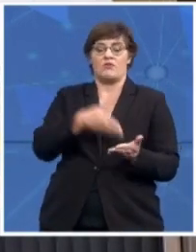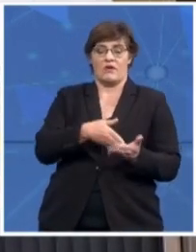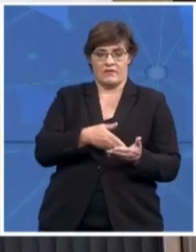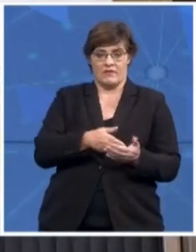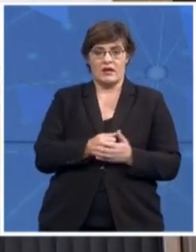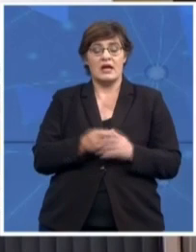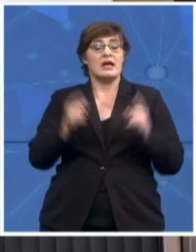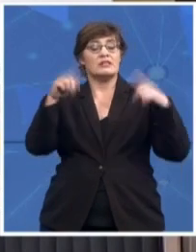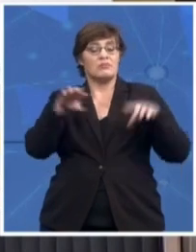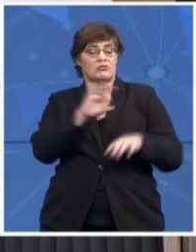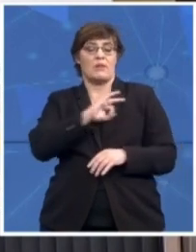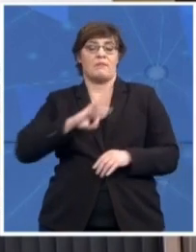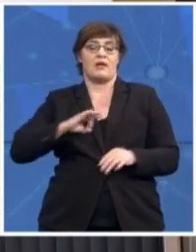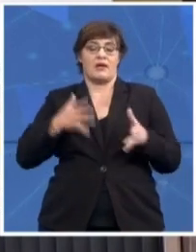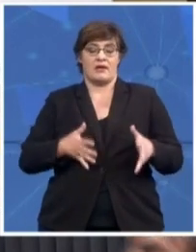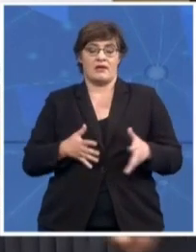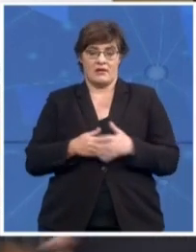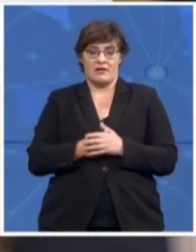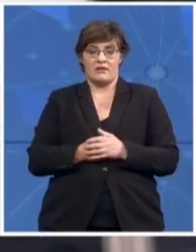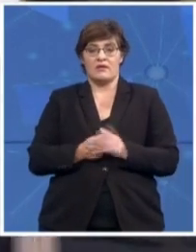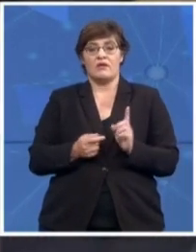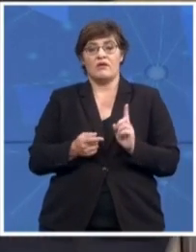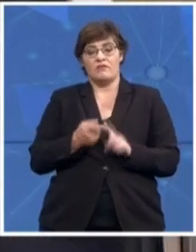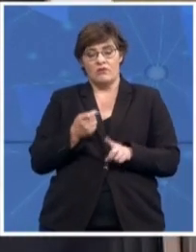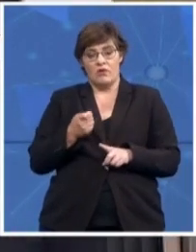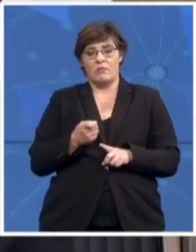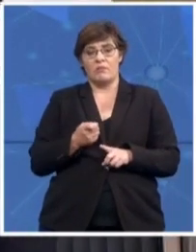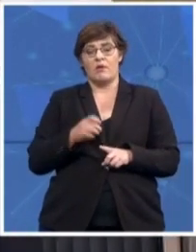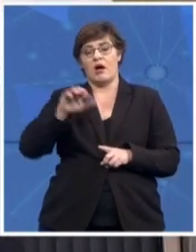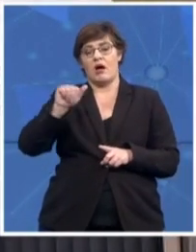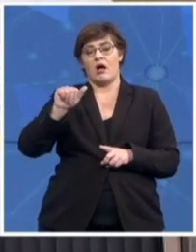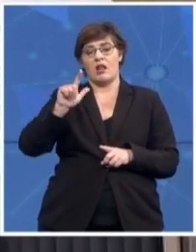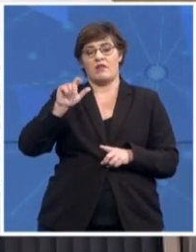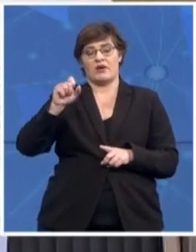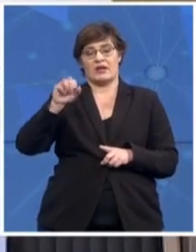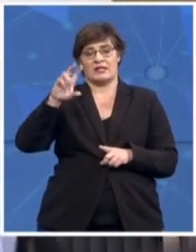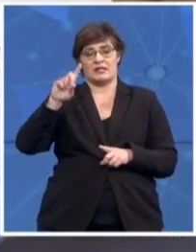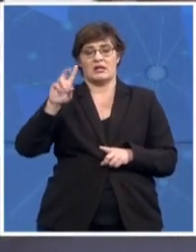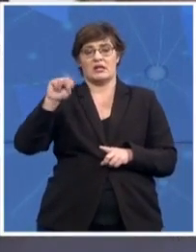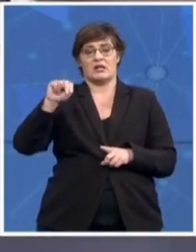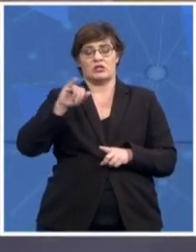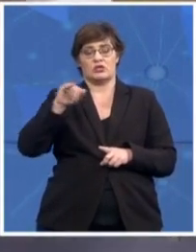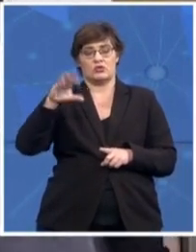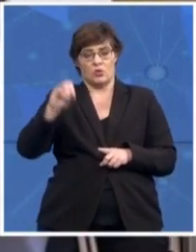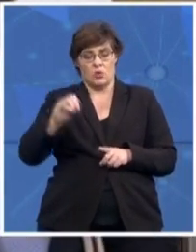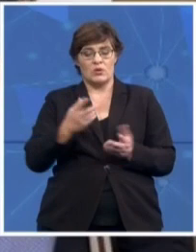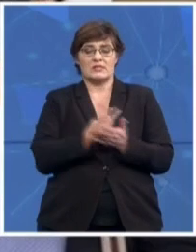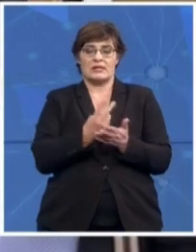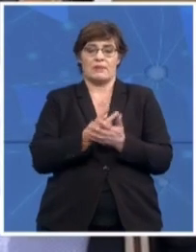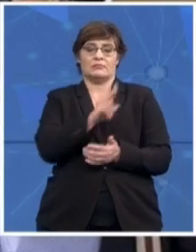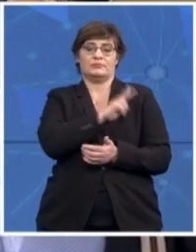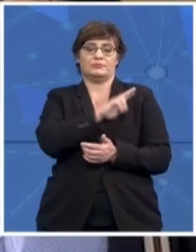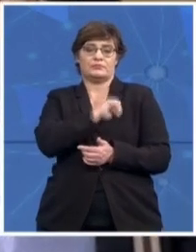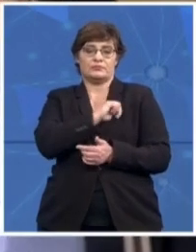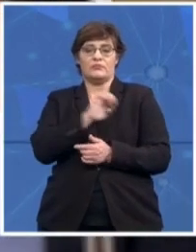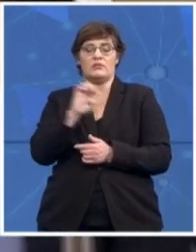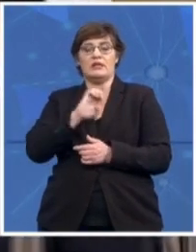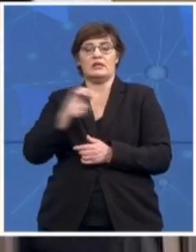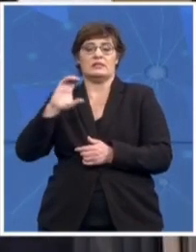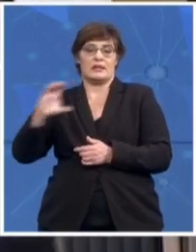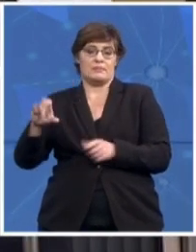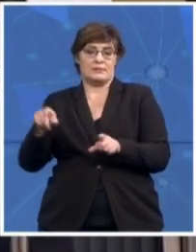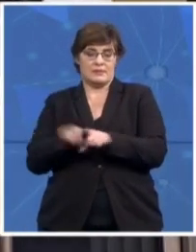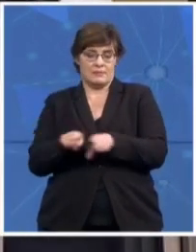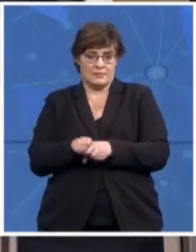the Alfred Nzo district, as well as KwaZulu-Natal and some of the Eastern Cape as well. And once we see